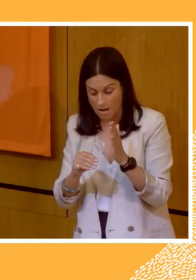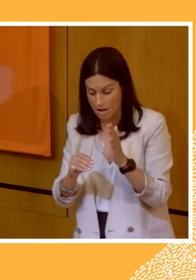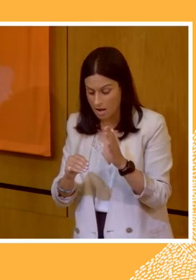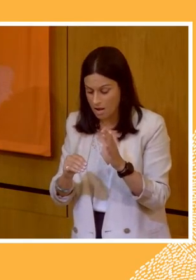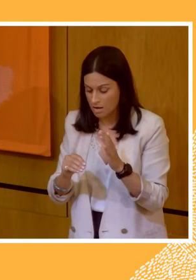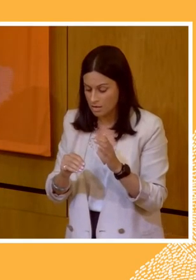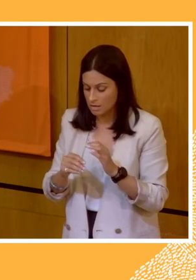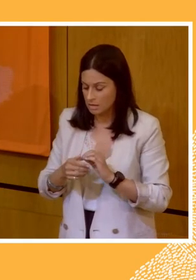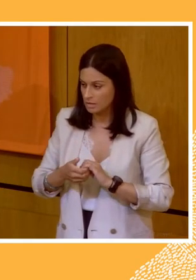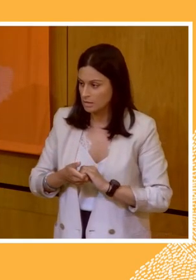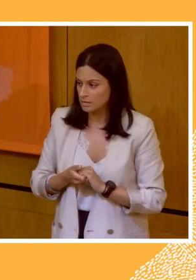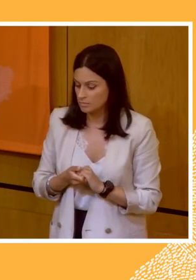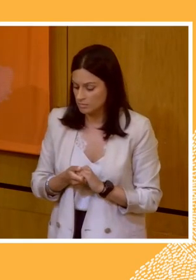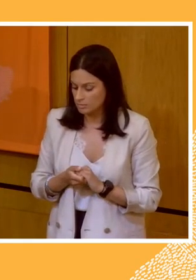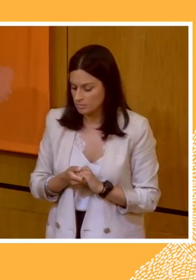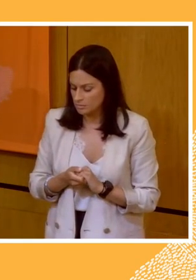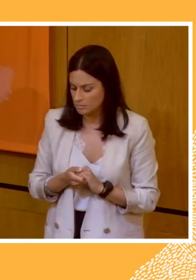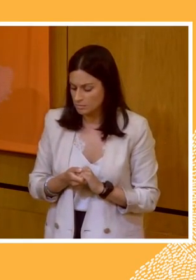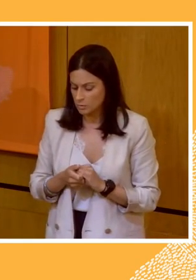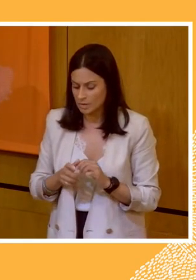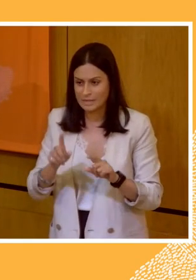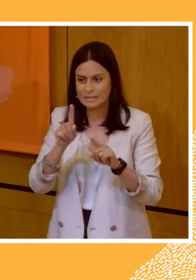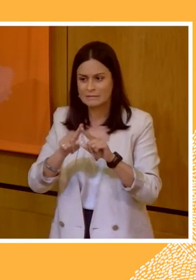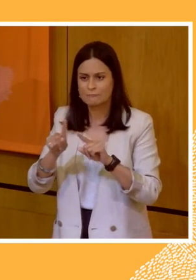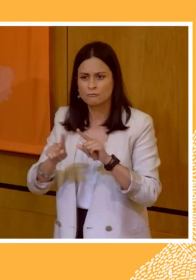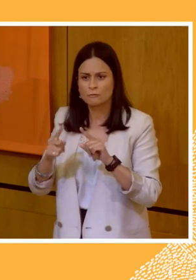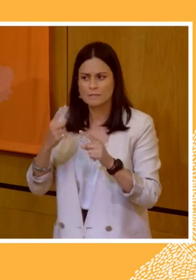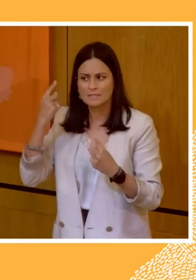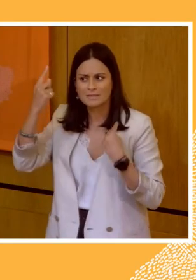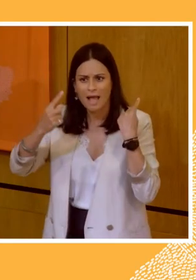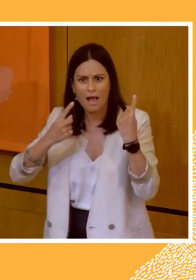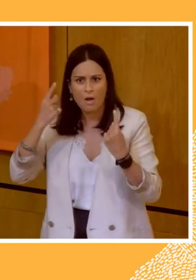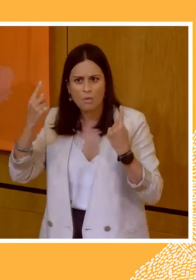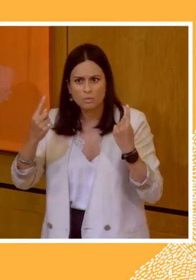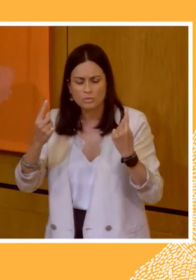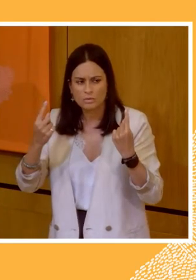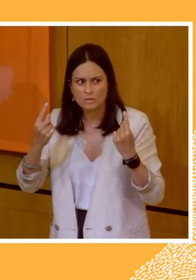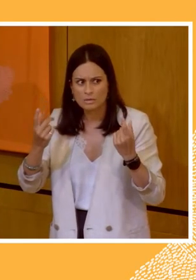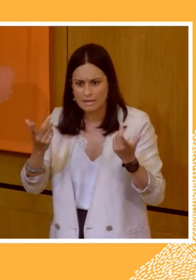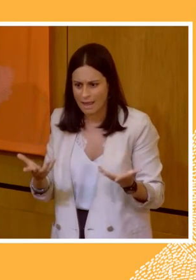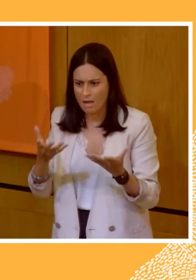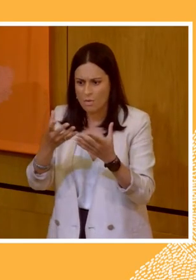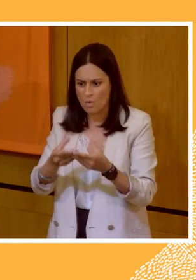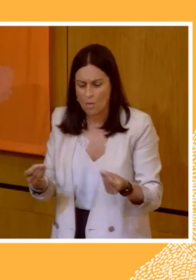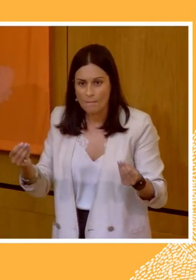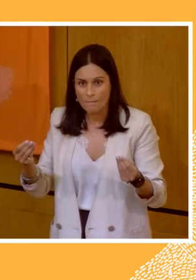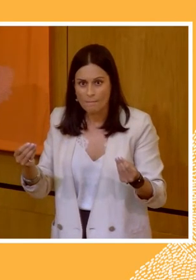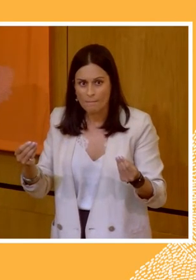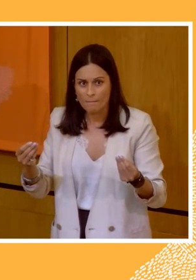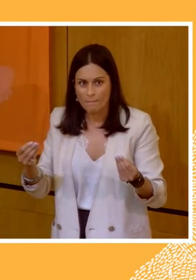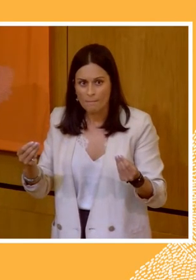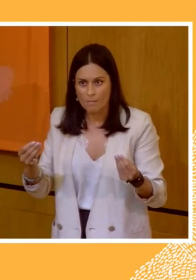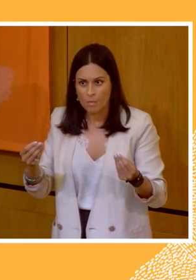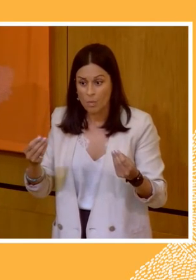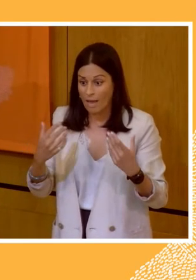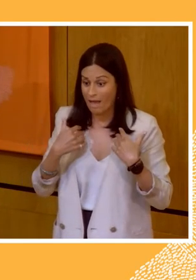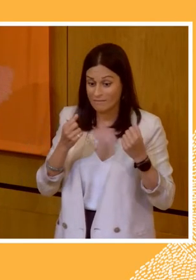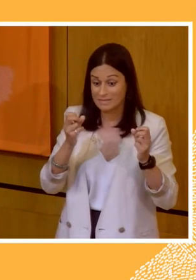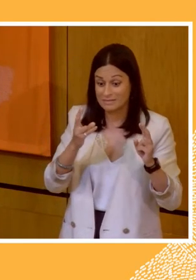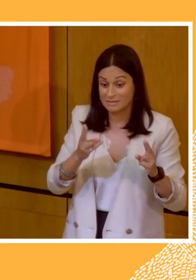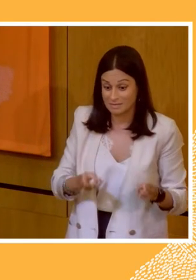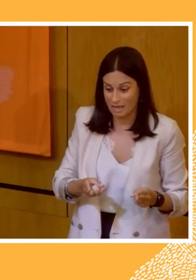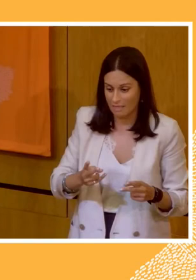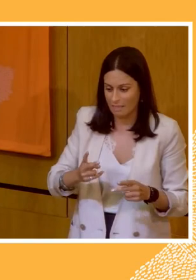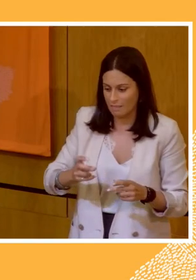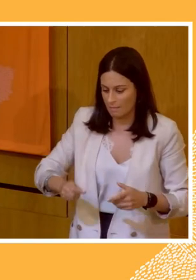but for now we don't have them. What happened? So you have in that in theory, but in